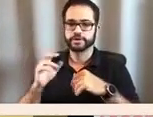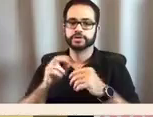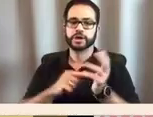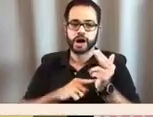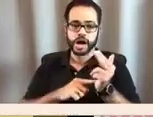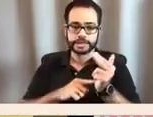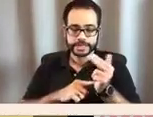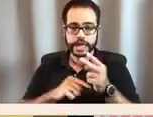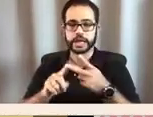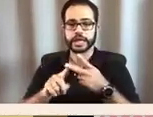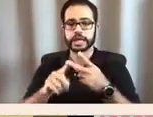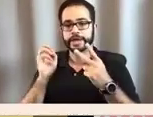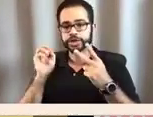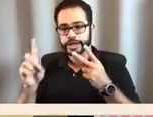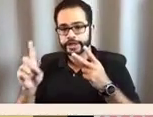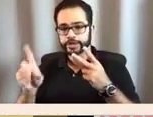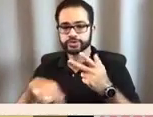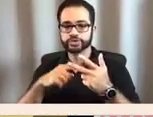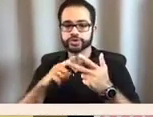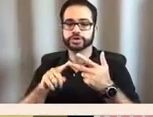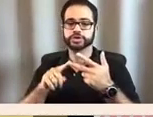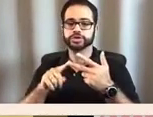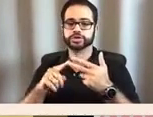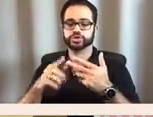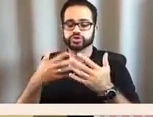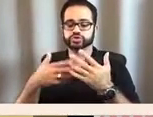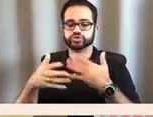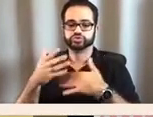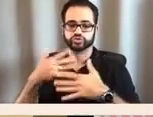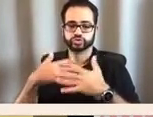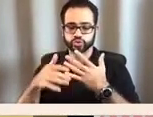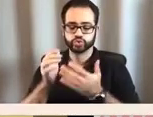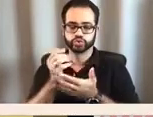hospitality, education, social services.